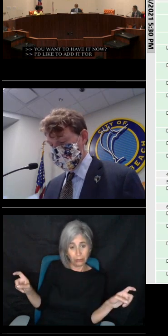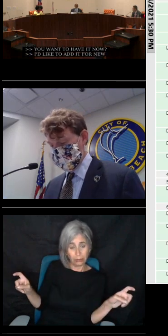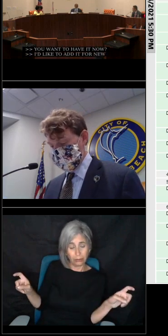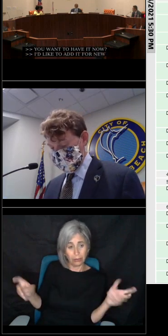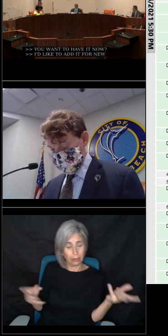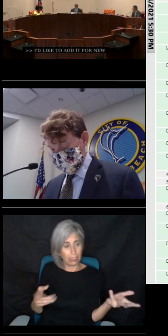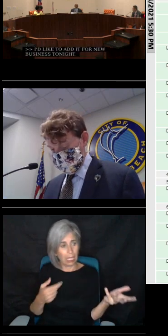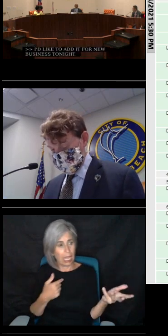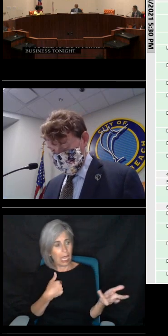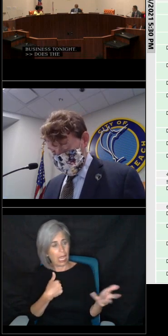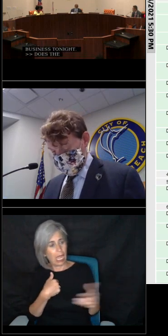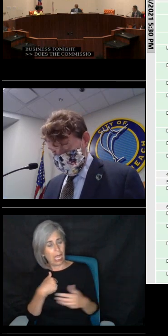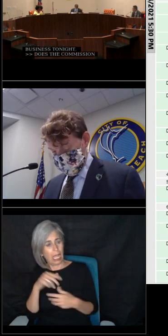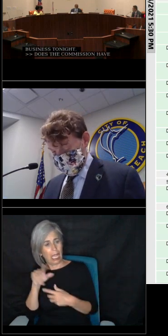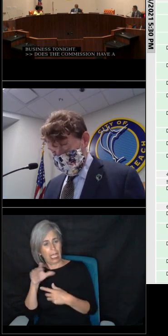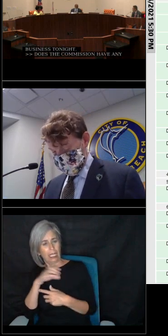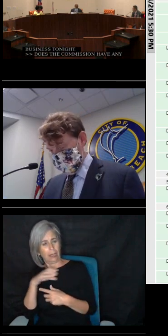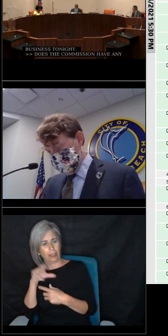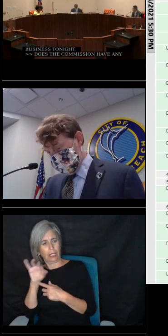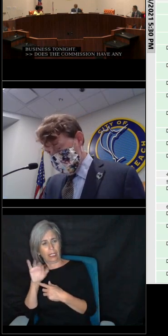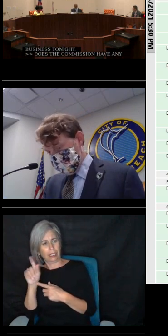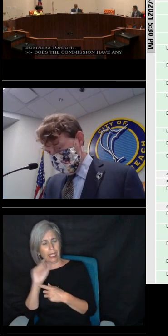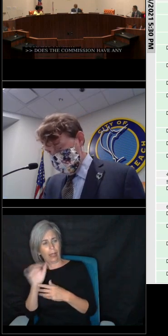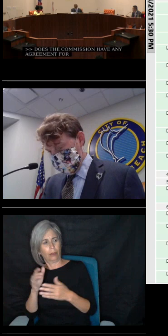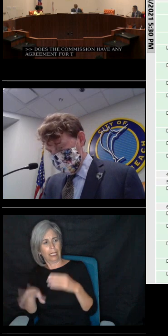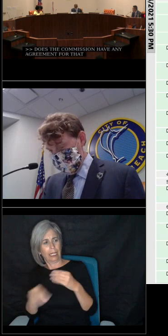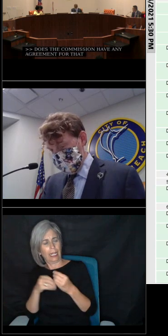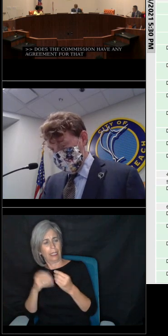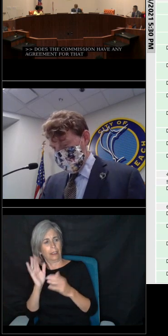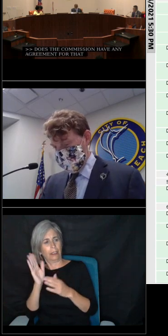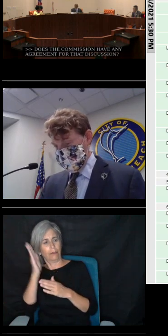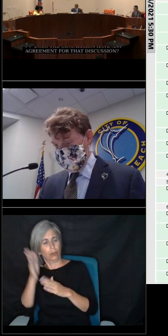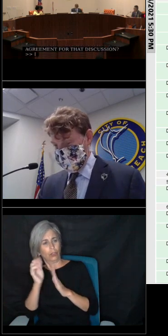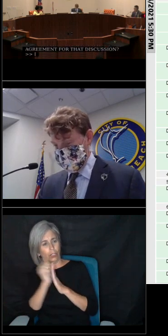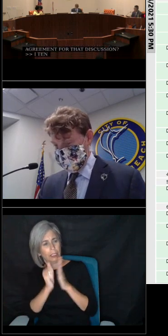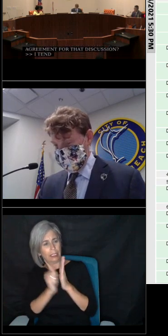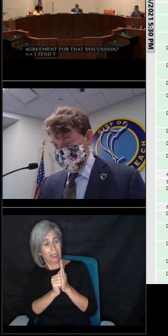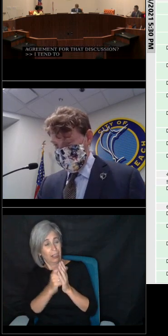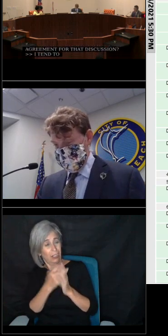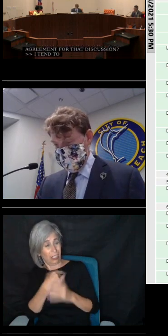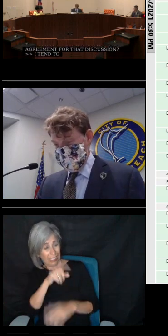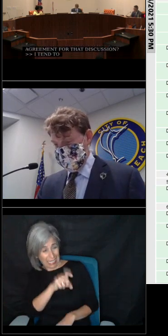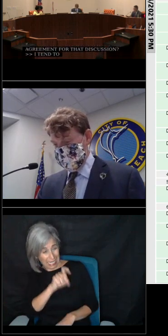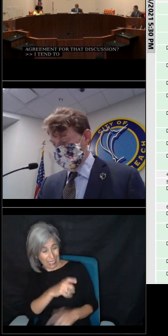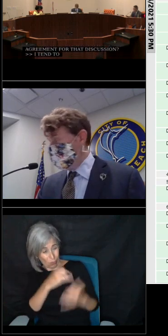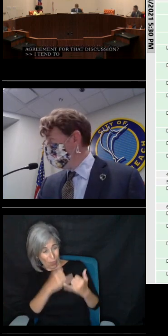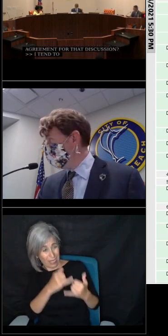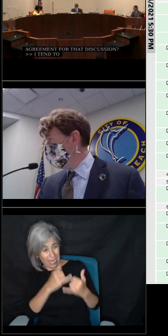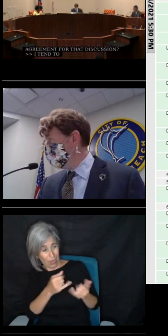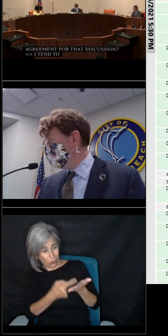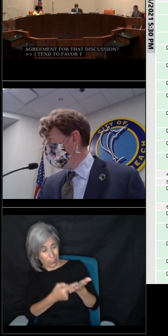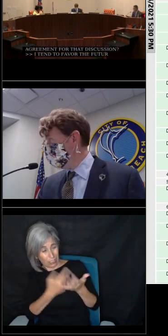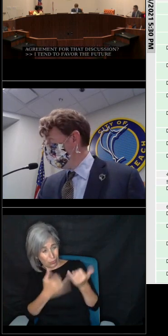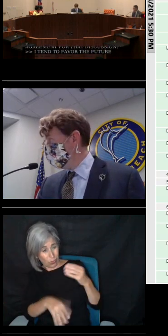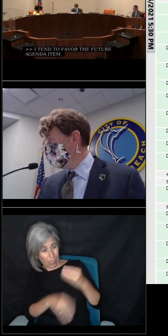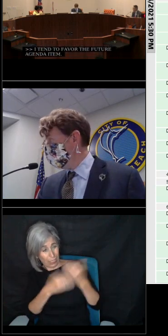I tend to favor the future agenda item. Is there an urgent need at this moment to put it on